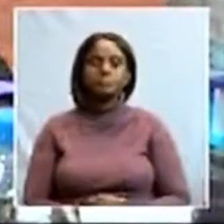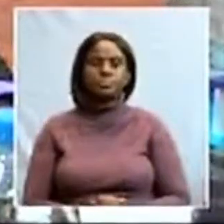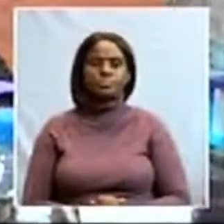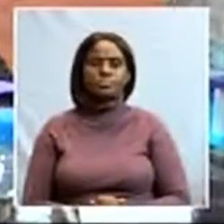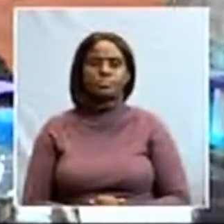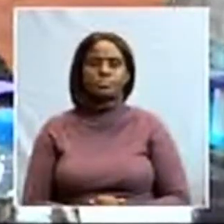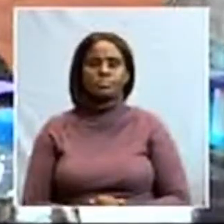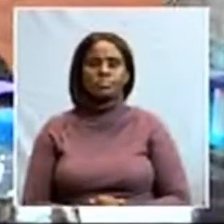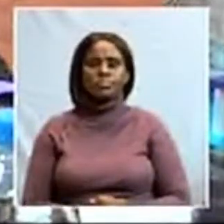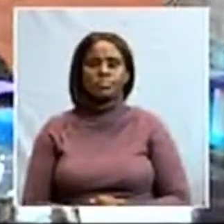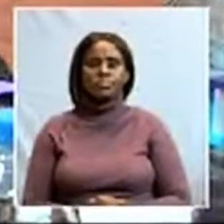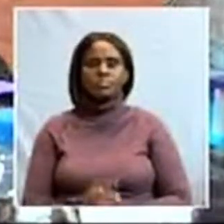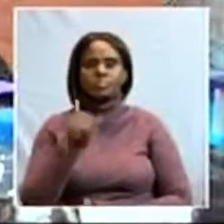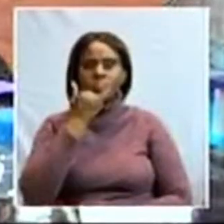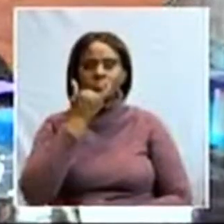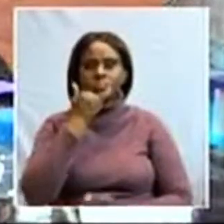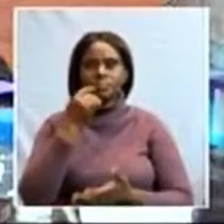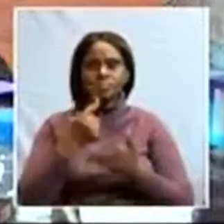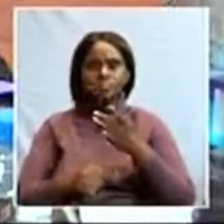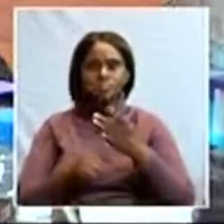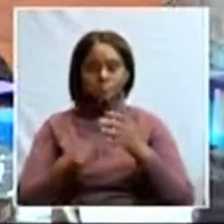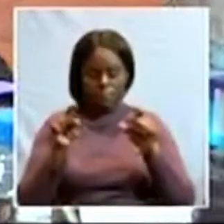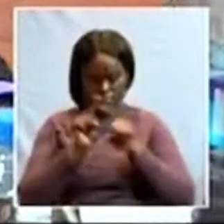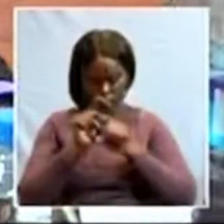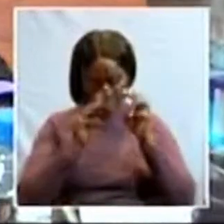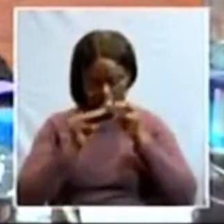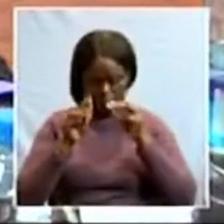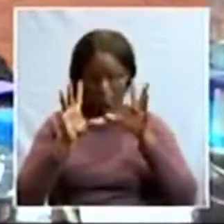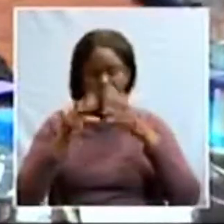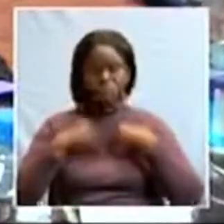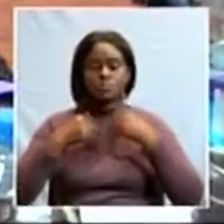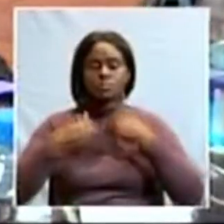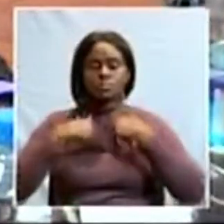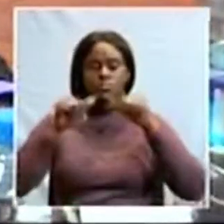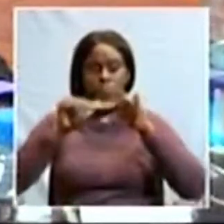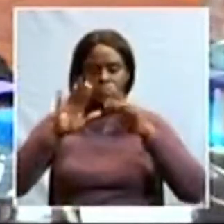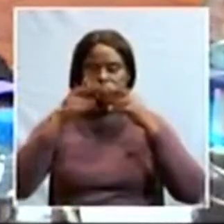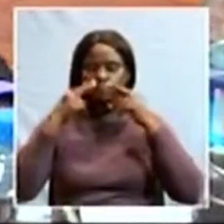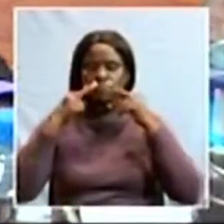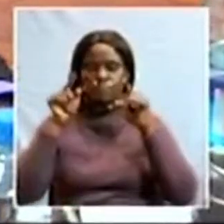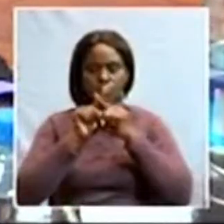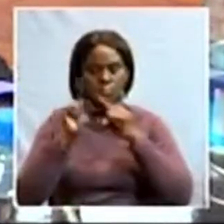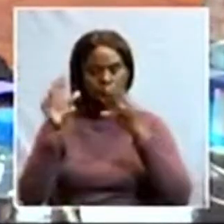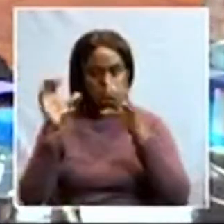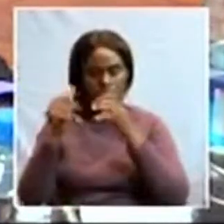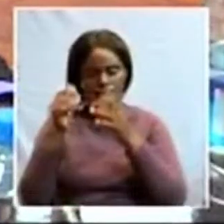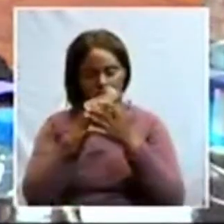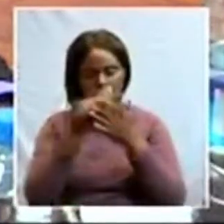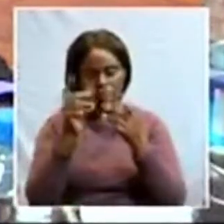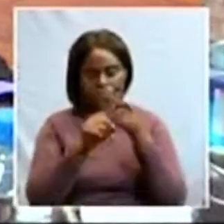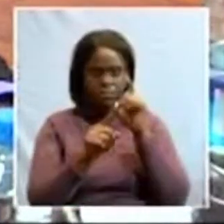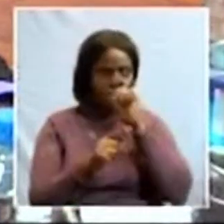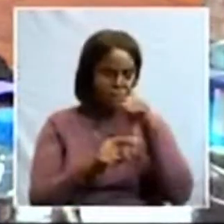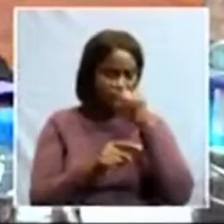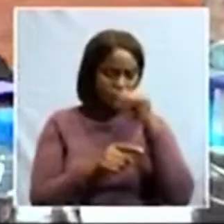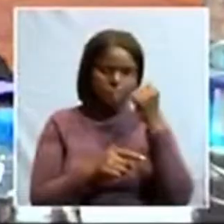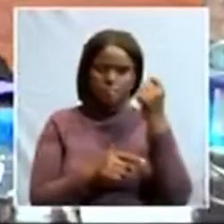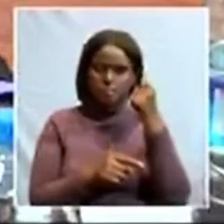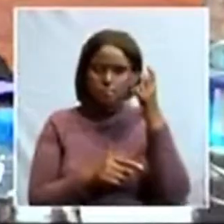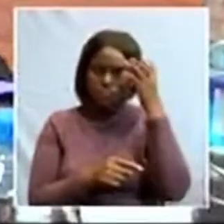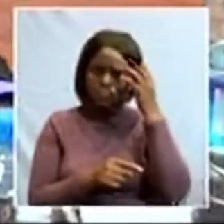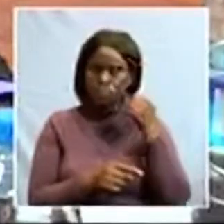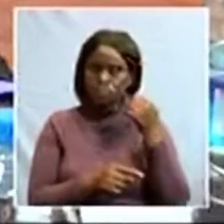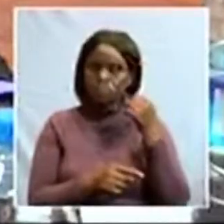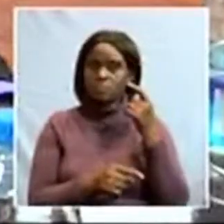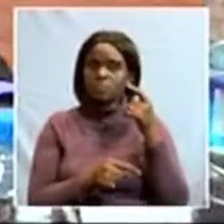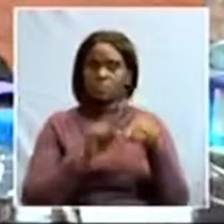Excuse me. Cause of query: management acknowledges the auditor's findings that the council failed to ensure 11 fire officers